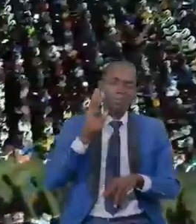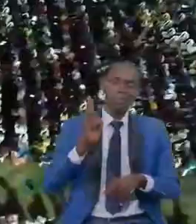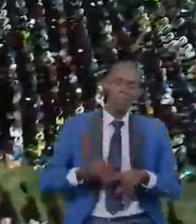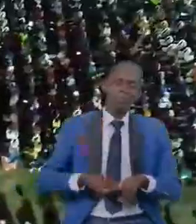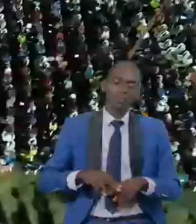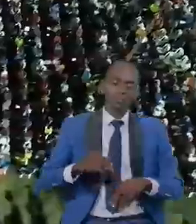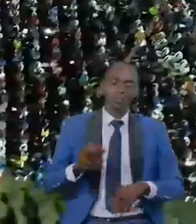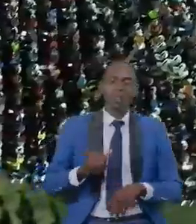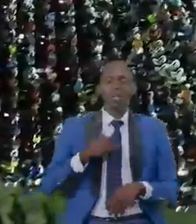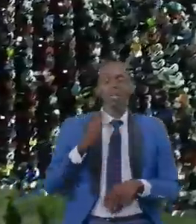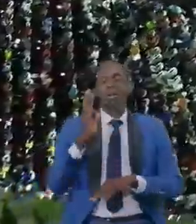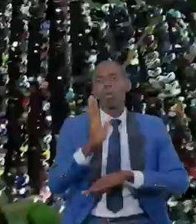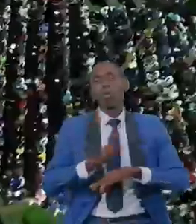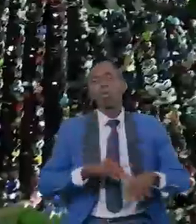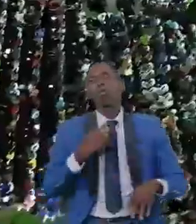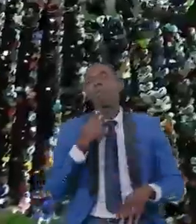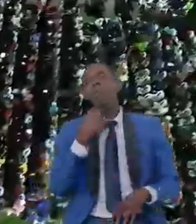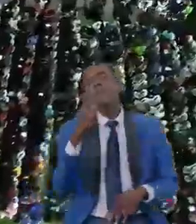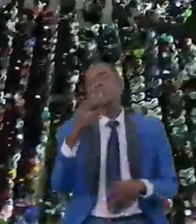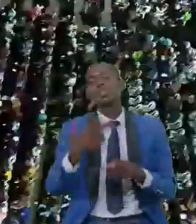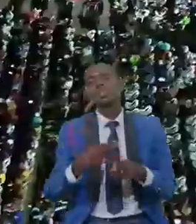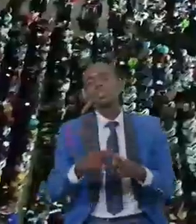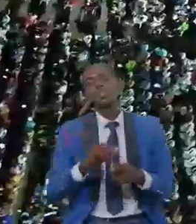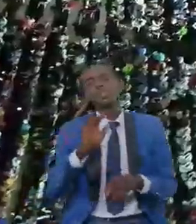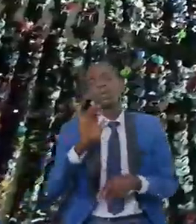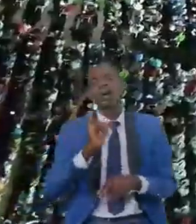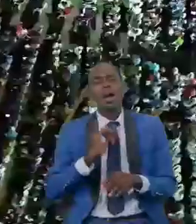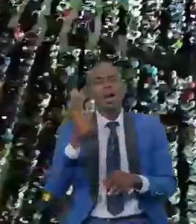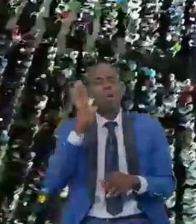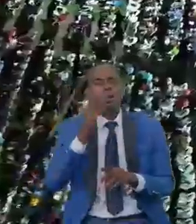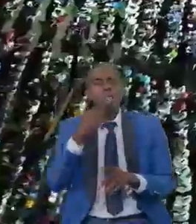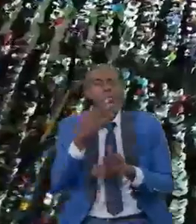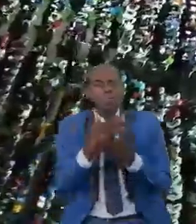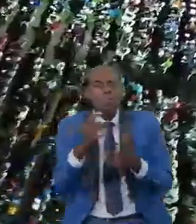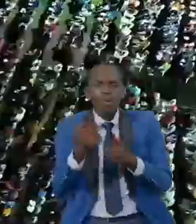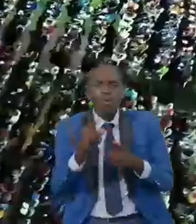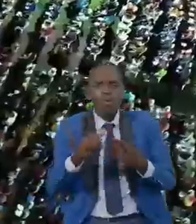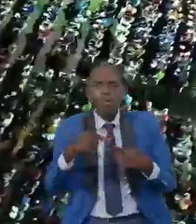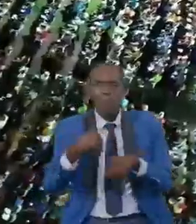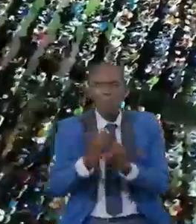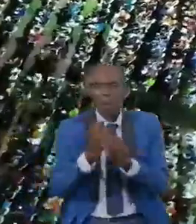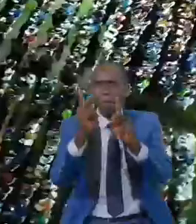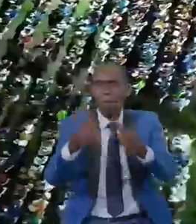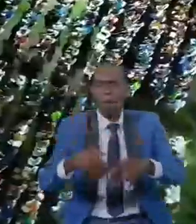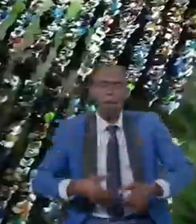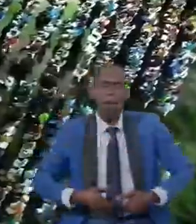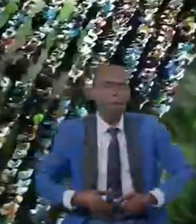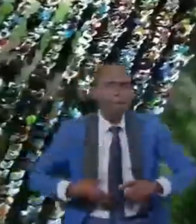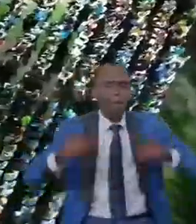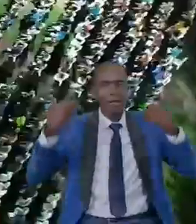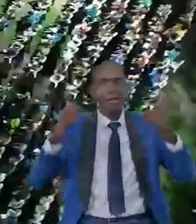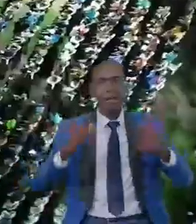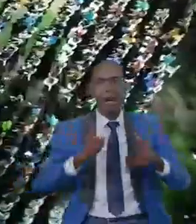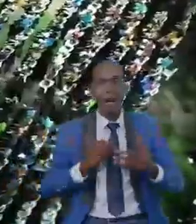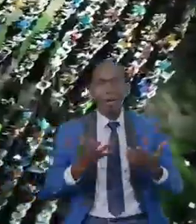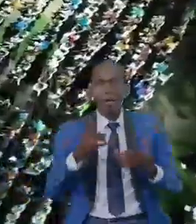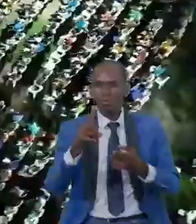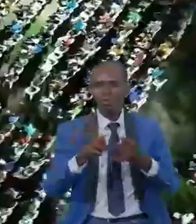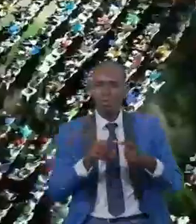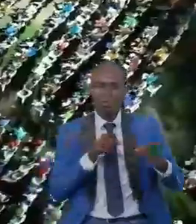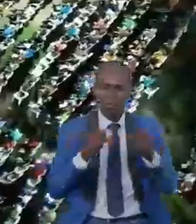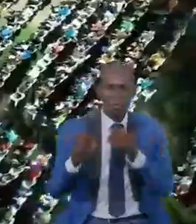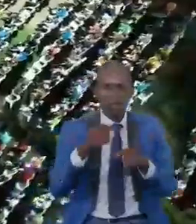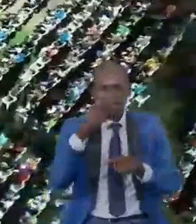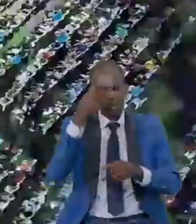name. I'll say something that will provoke him. I won't tell him to fight because everything has